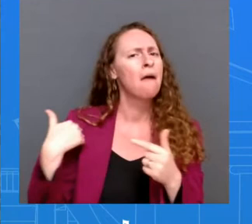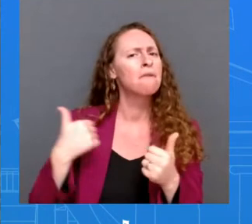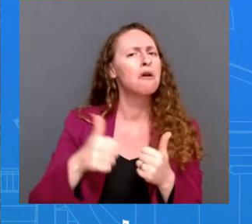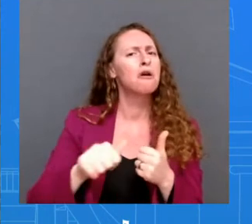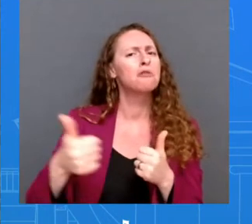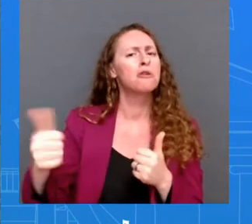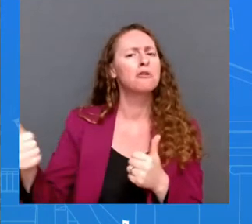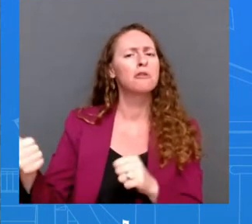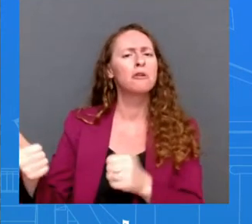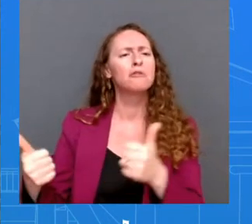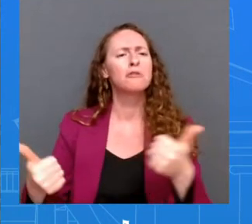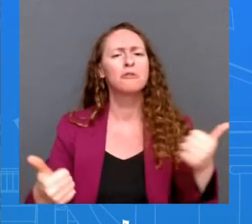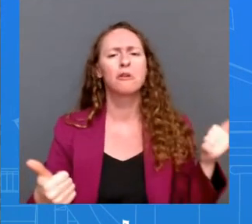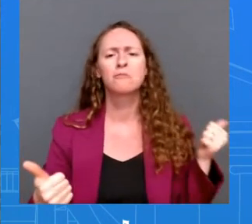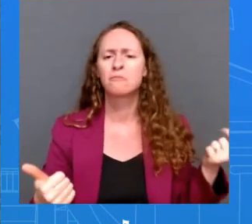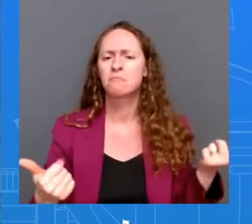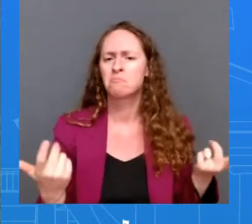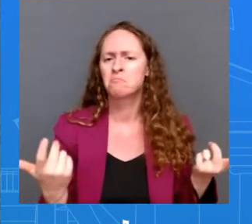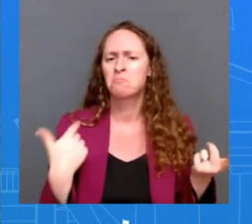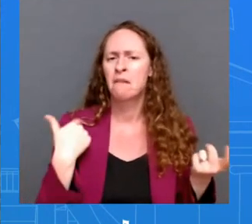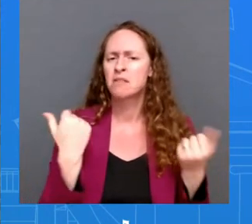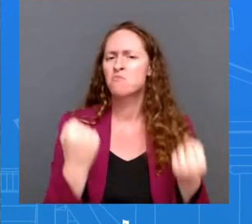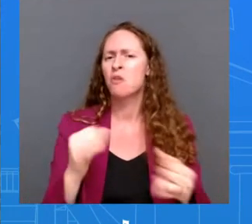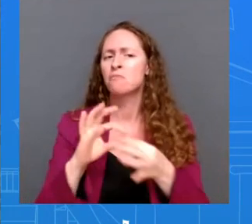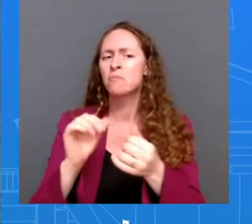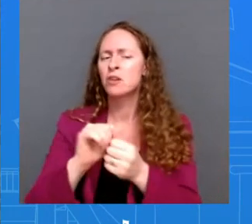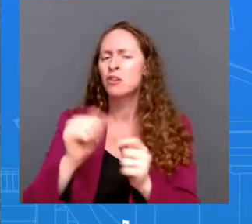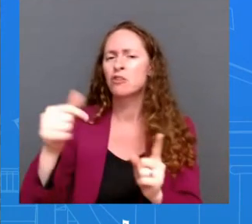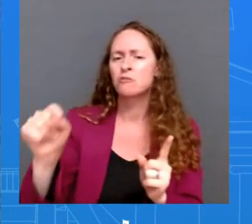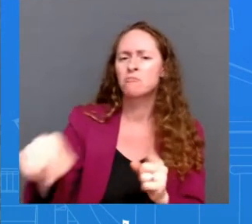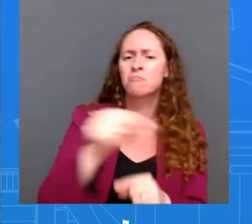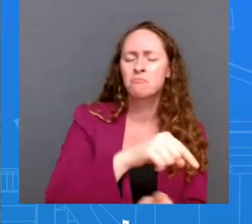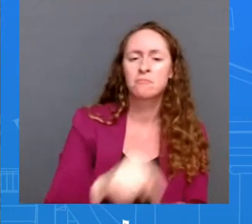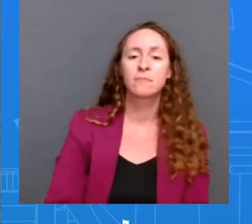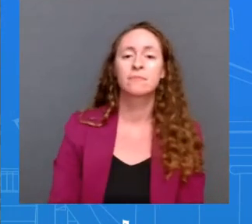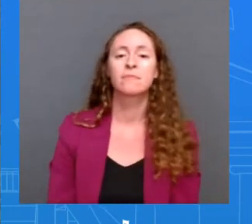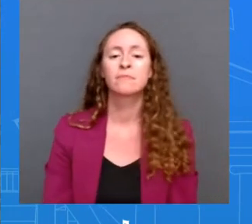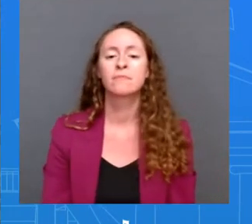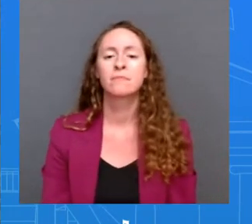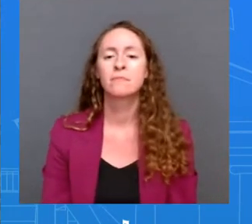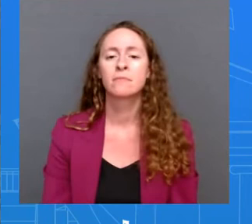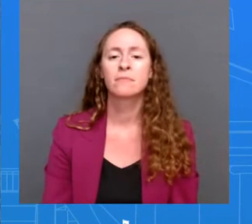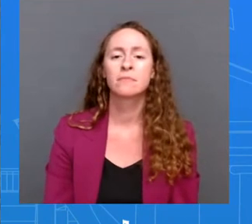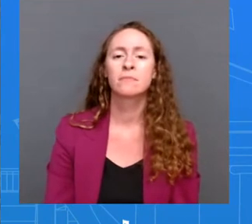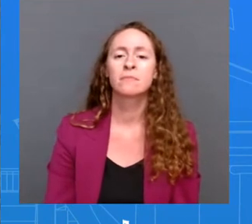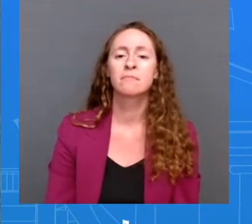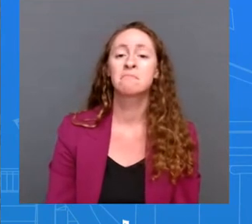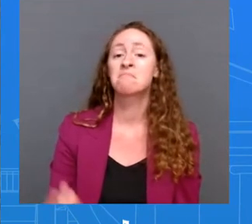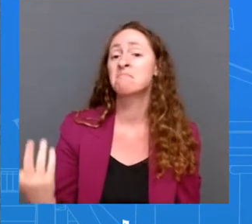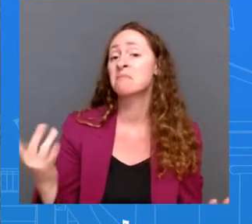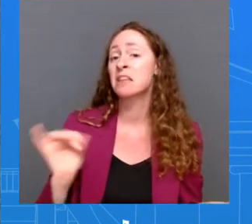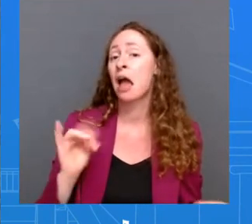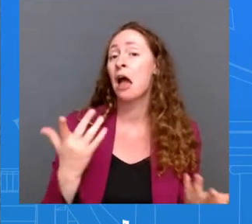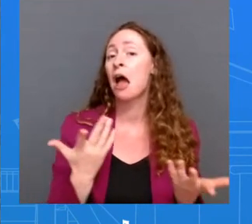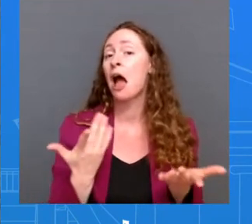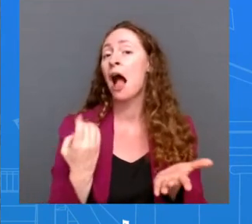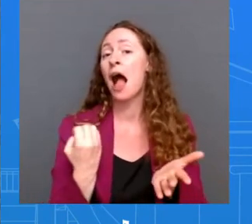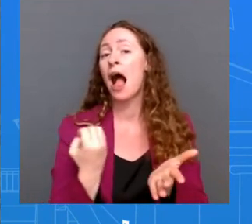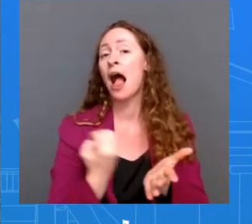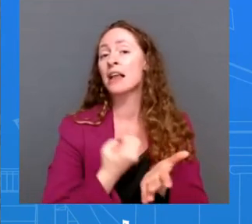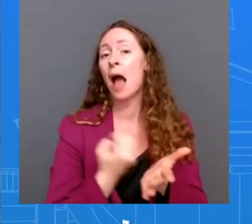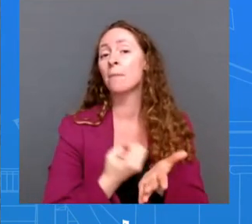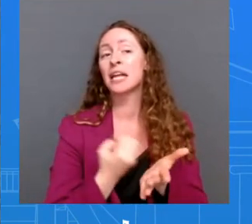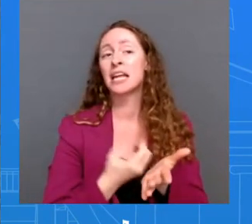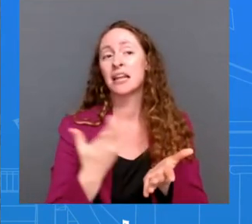have economic throw weight, right? And we have diplomatic throw weight. There's a lot of things that that the United